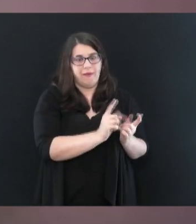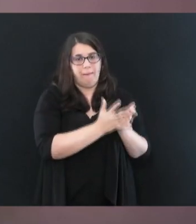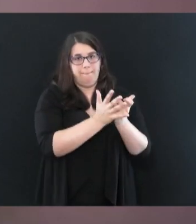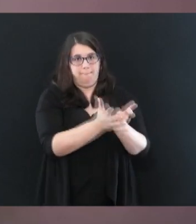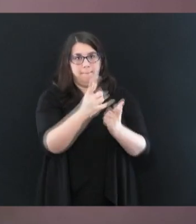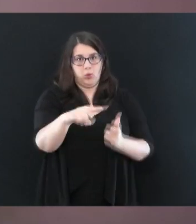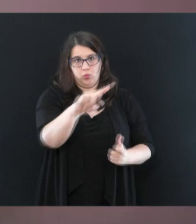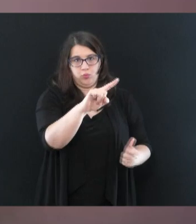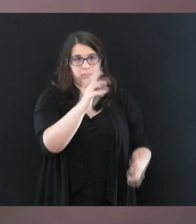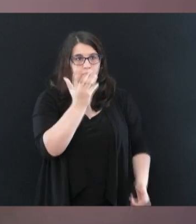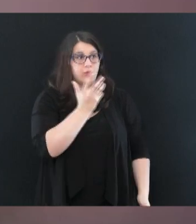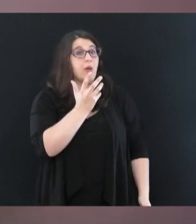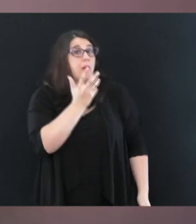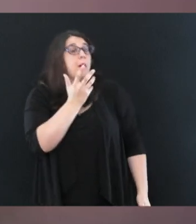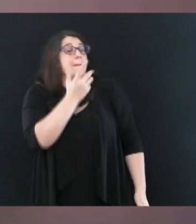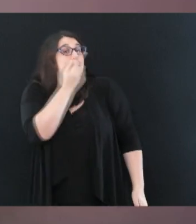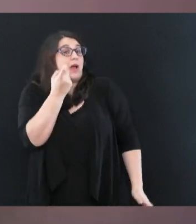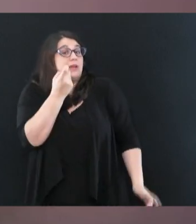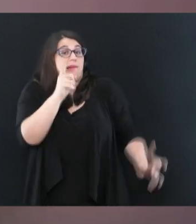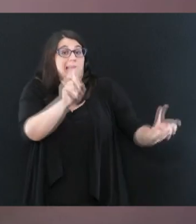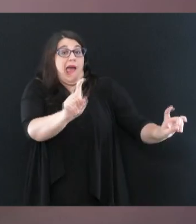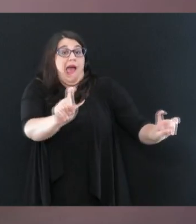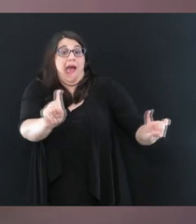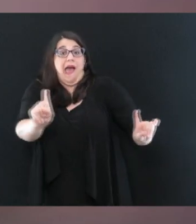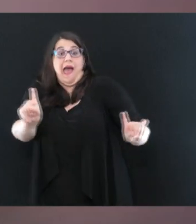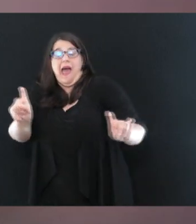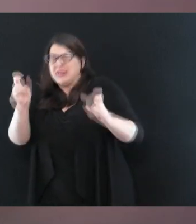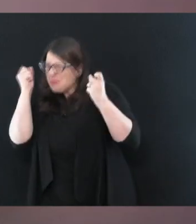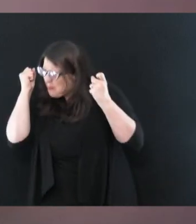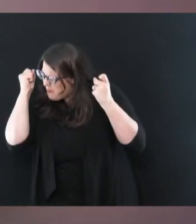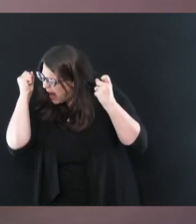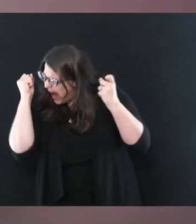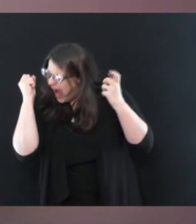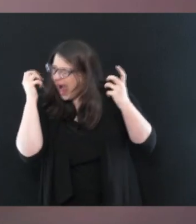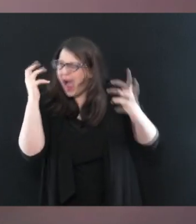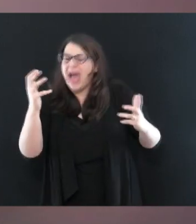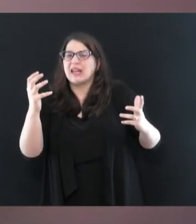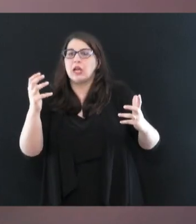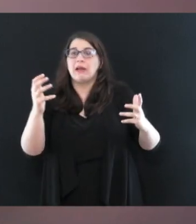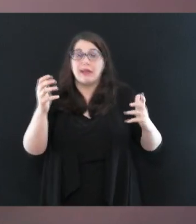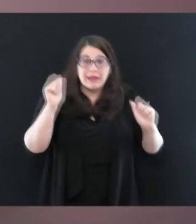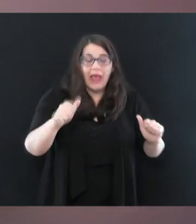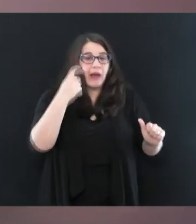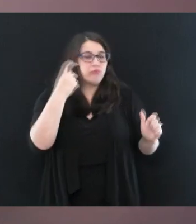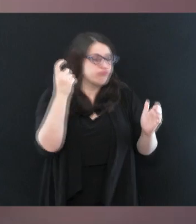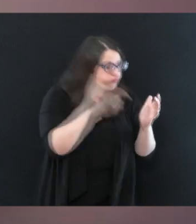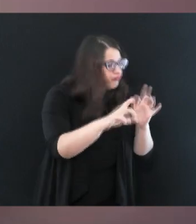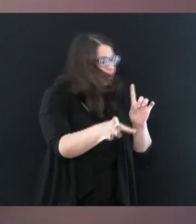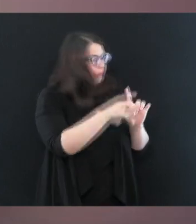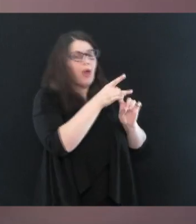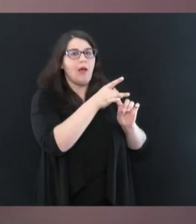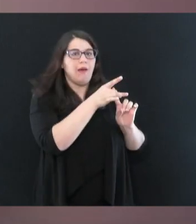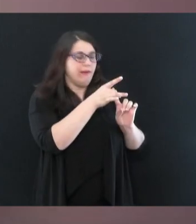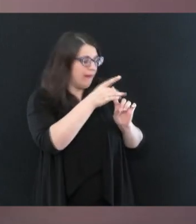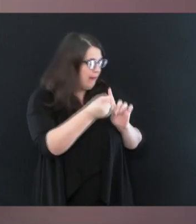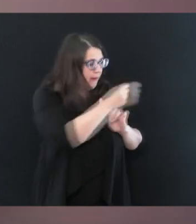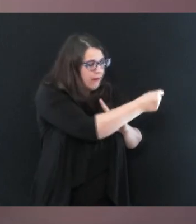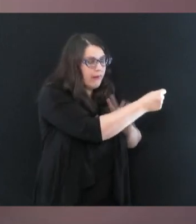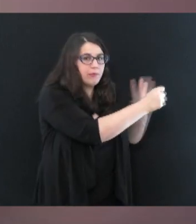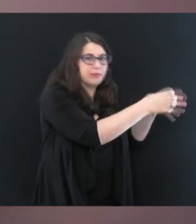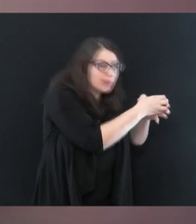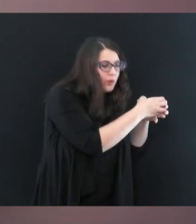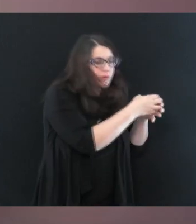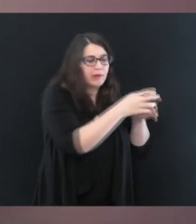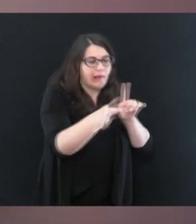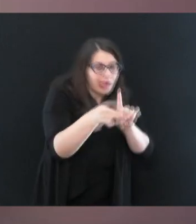and identifying some new people, which is so important, because if we can identify some of these super spreader people, then we can